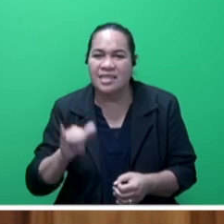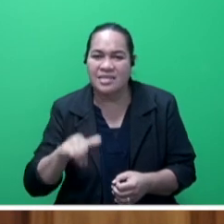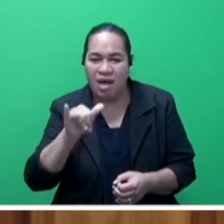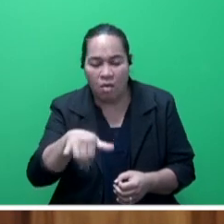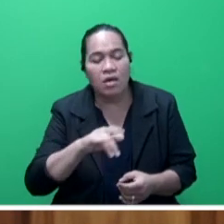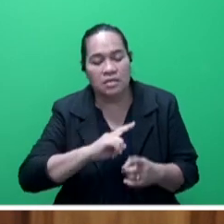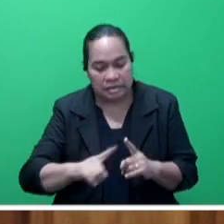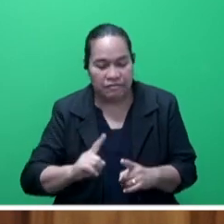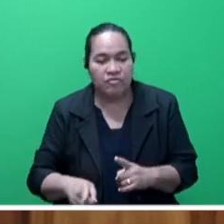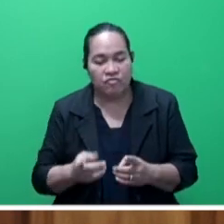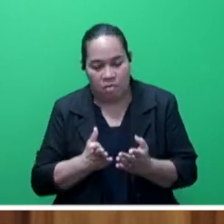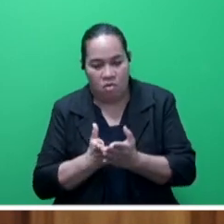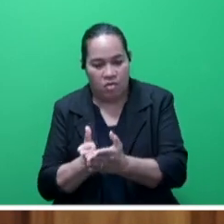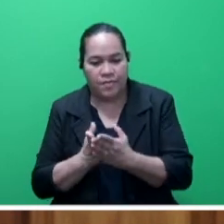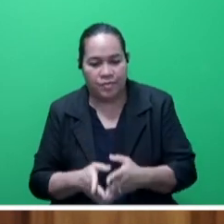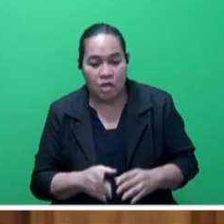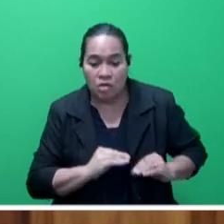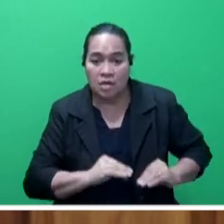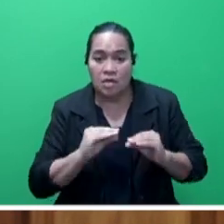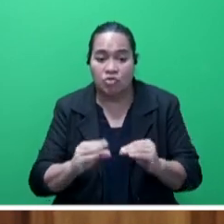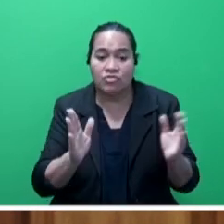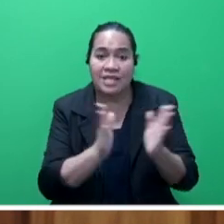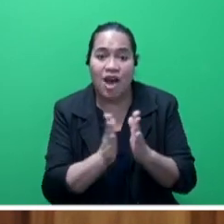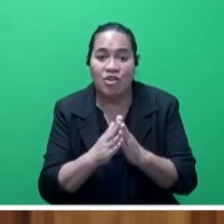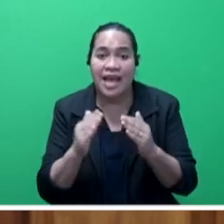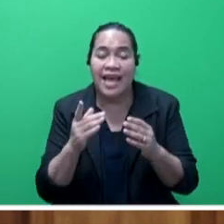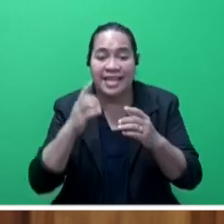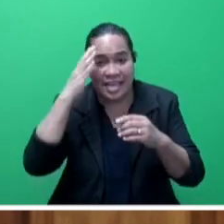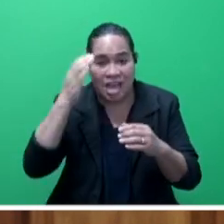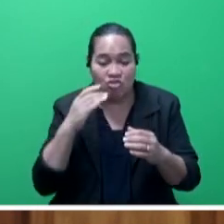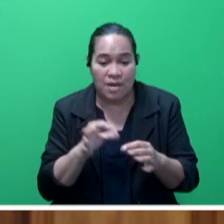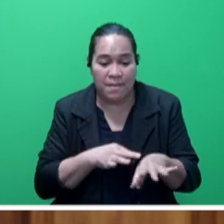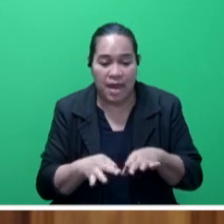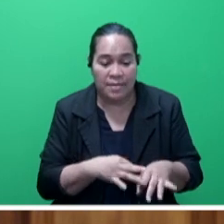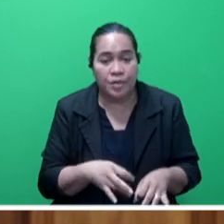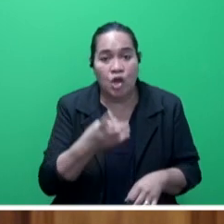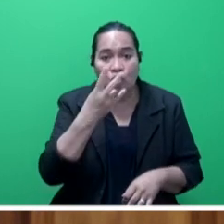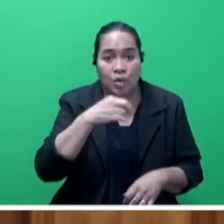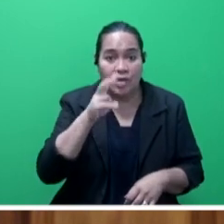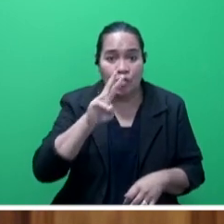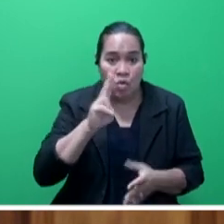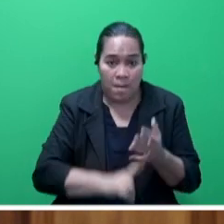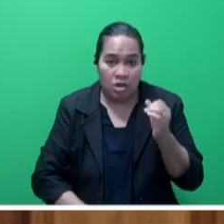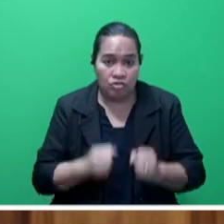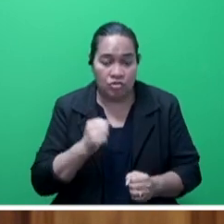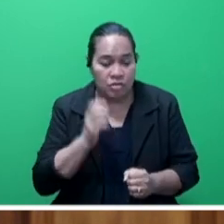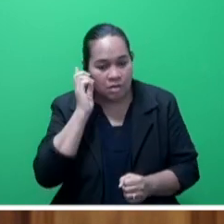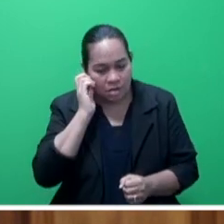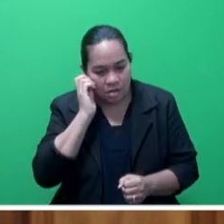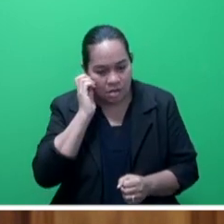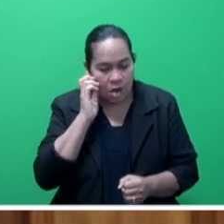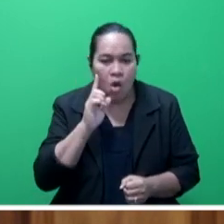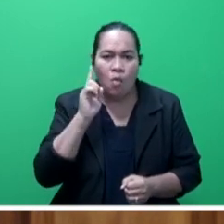sir, in terms of investment into town and country planning, March 2022, approximately $109.2